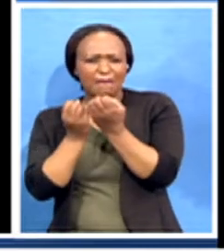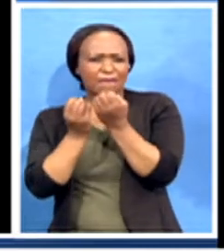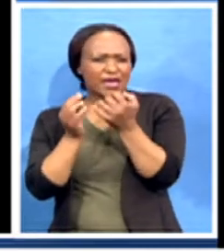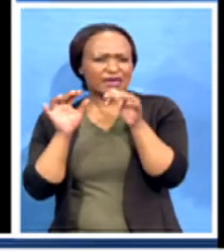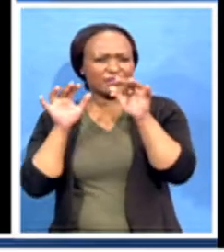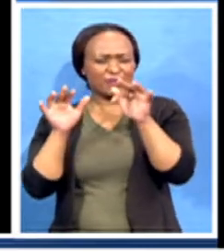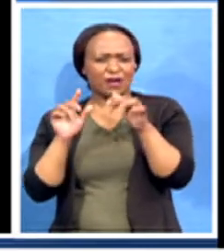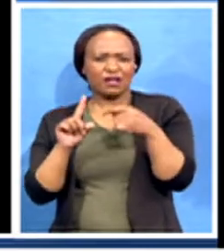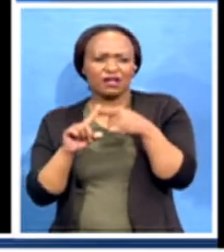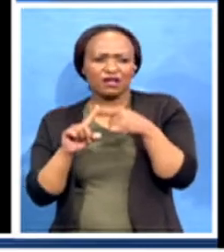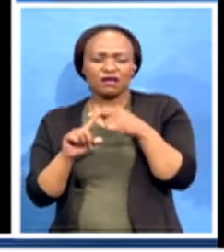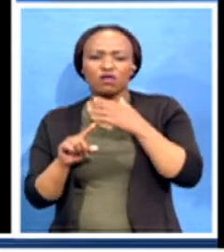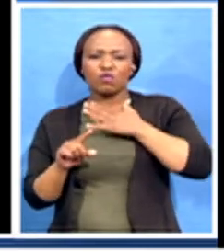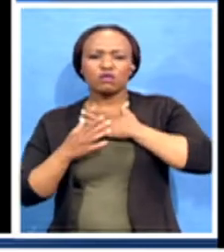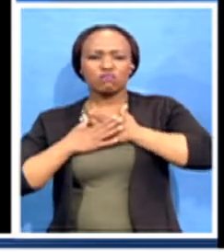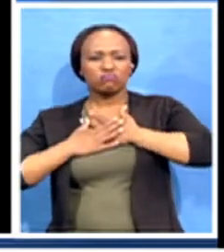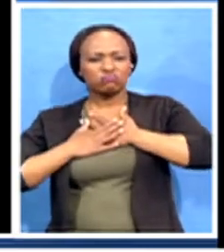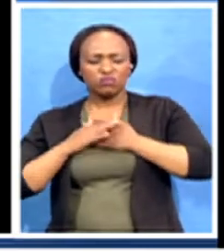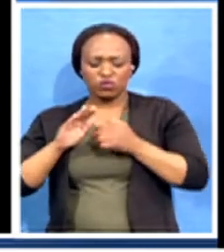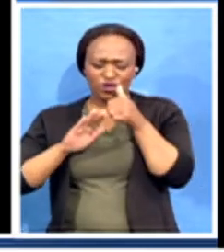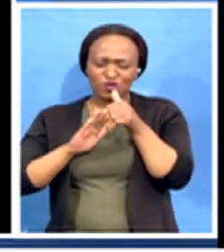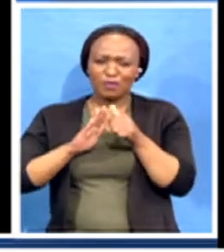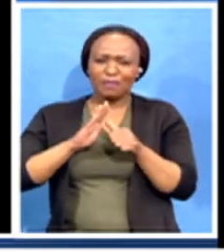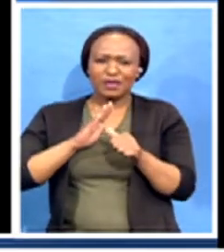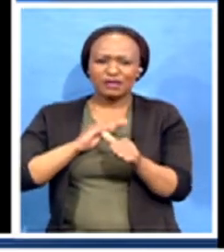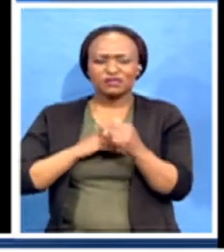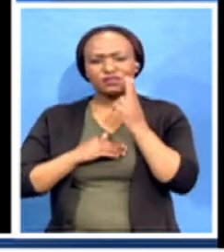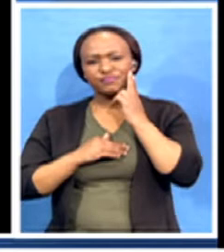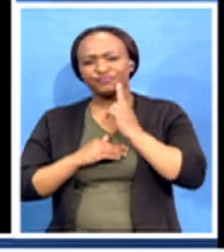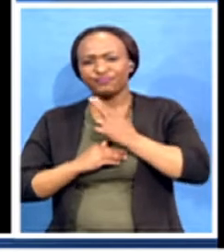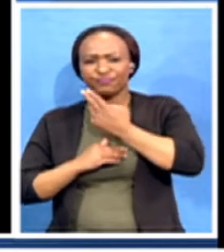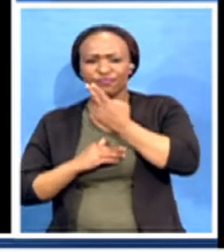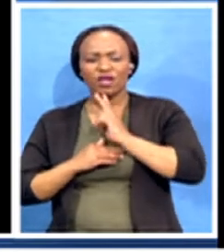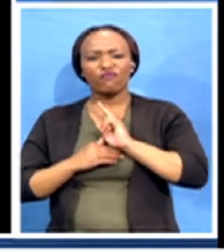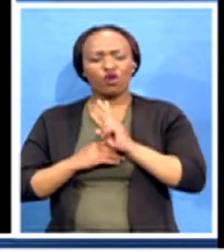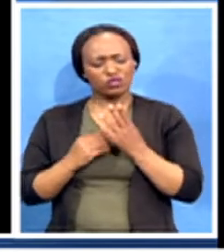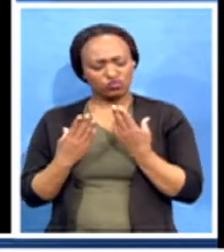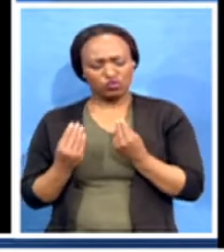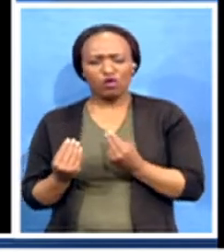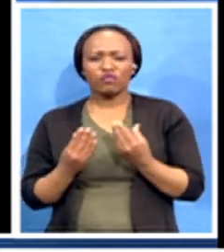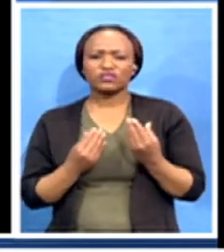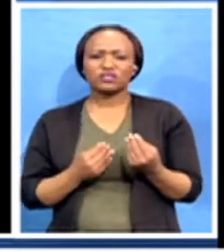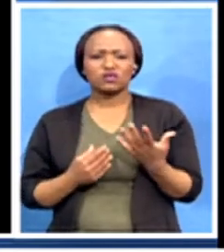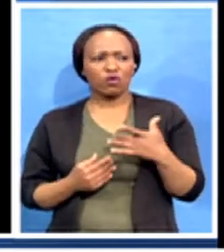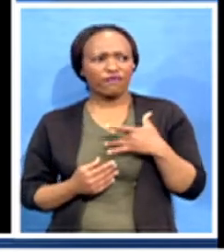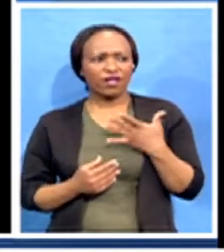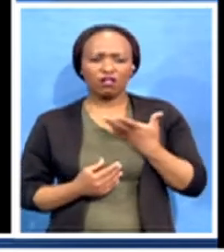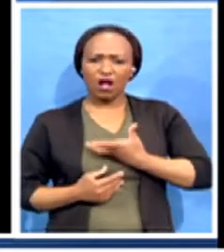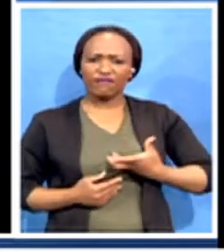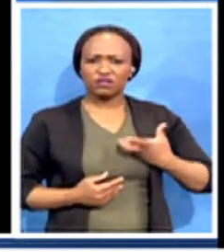And we loved his humility and his soft voice. You felt very